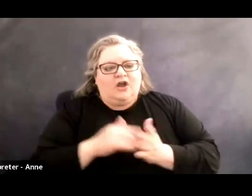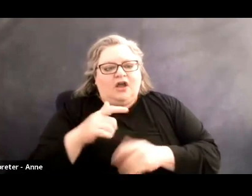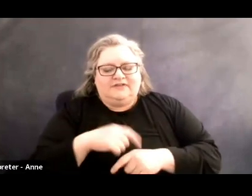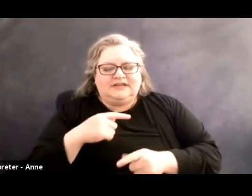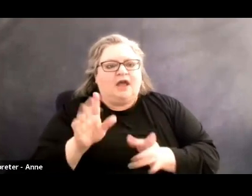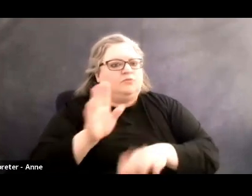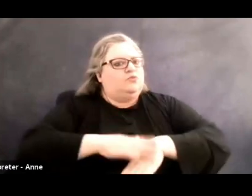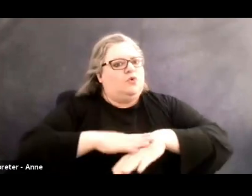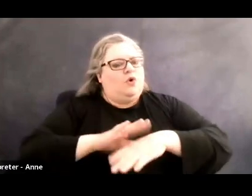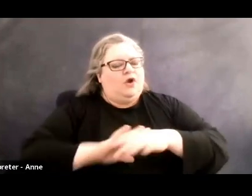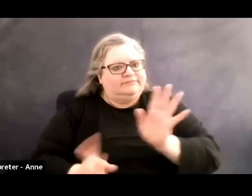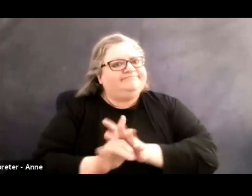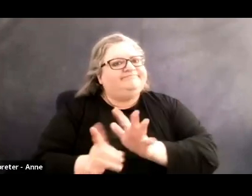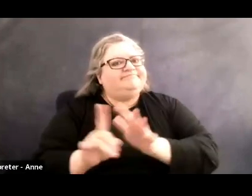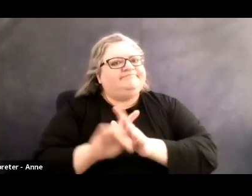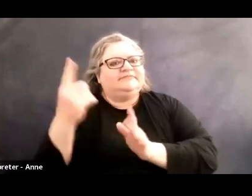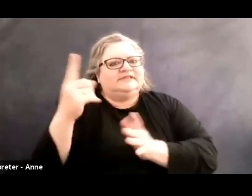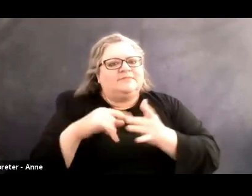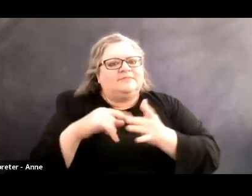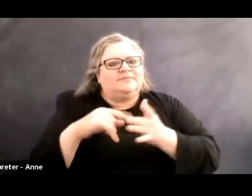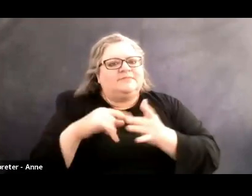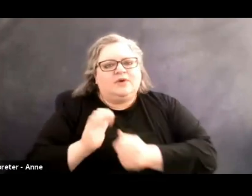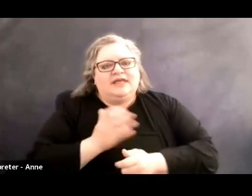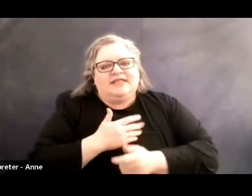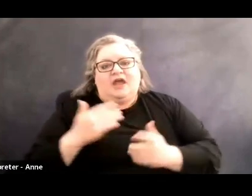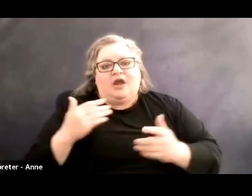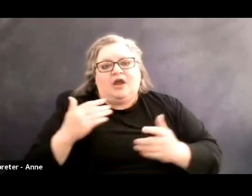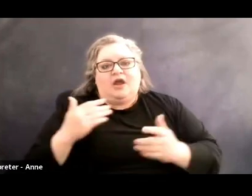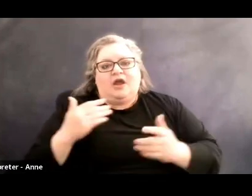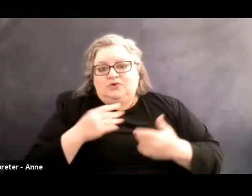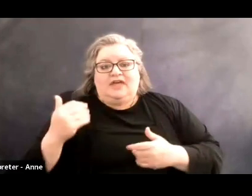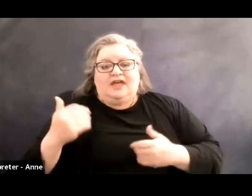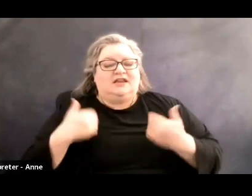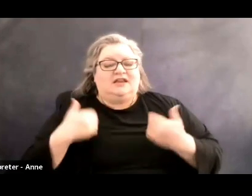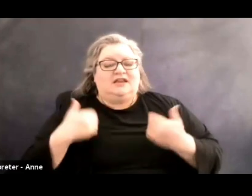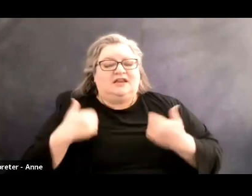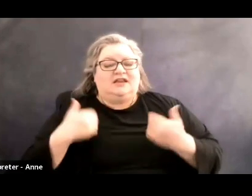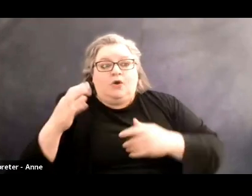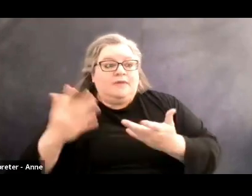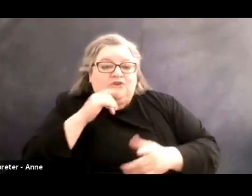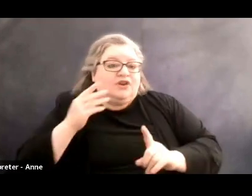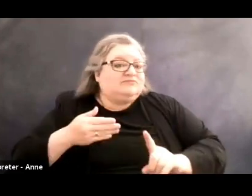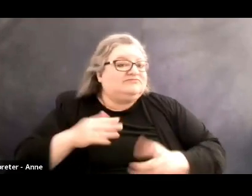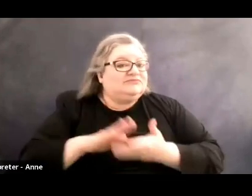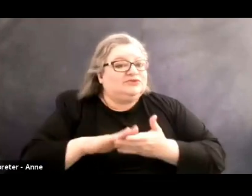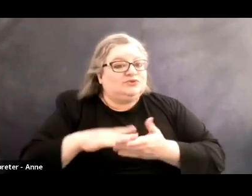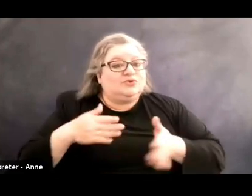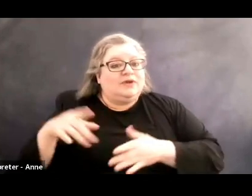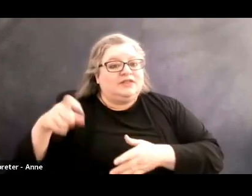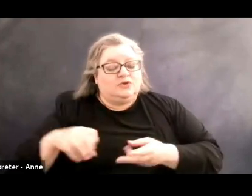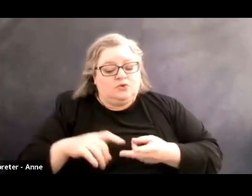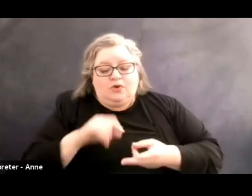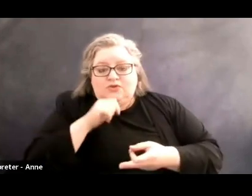the signs that something is going on with our youth and young adults. Maybe they're not going to school like they're supposed to. Maybe they're not participating